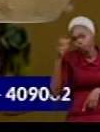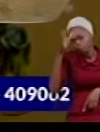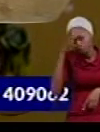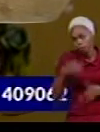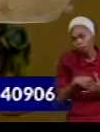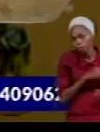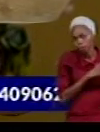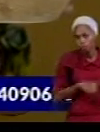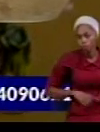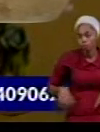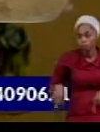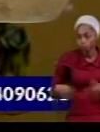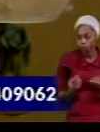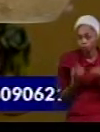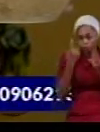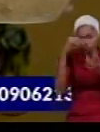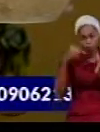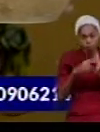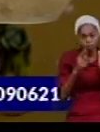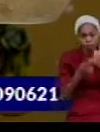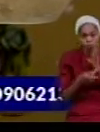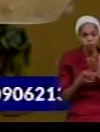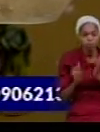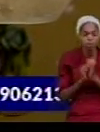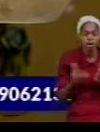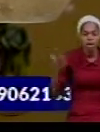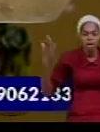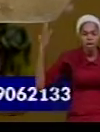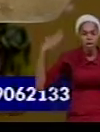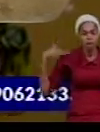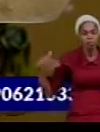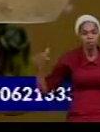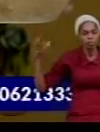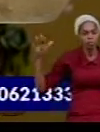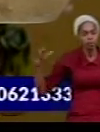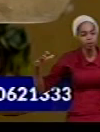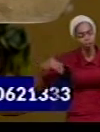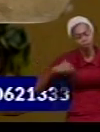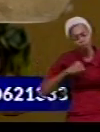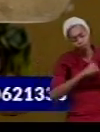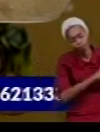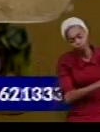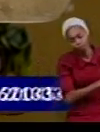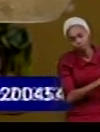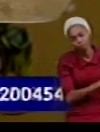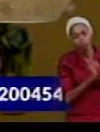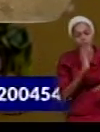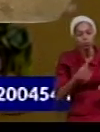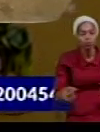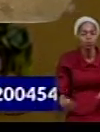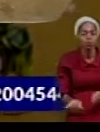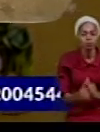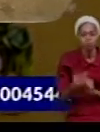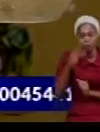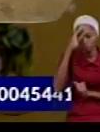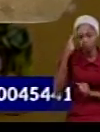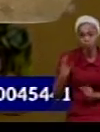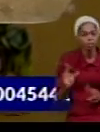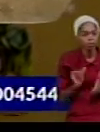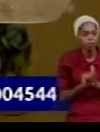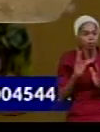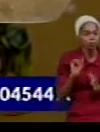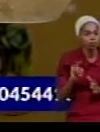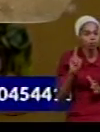the angelic escort will go with him. No man will be able to stand before